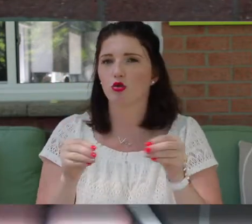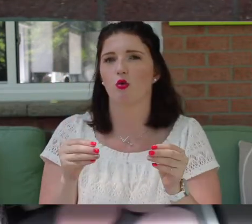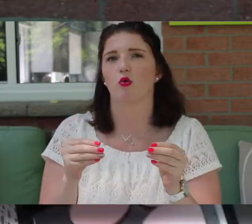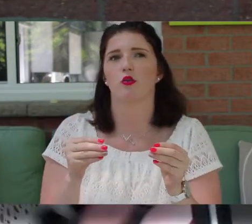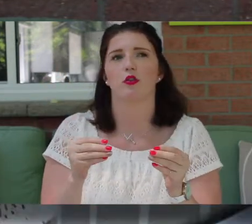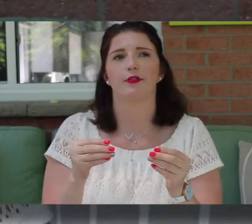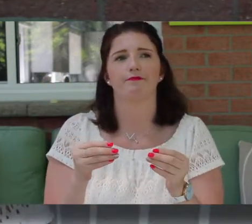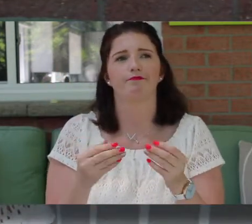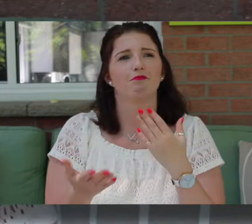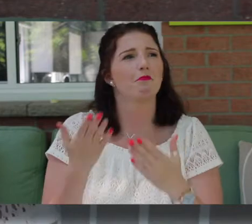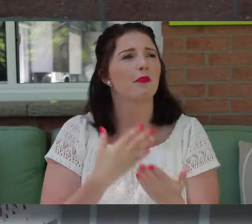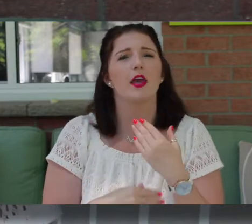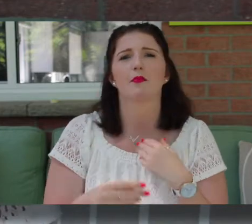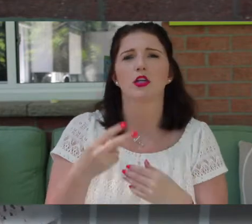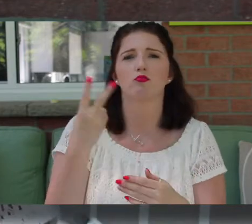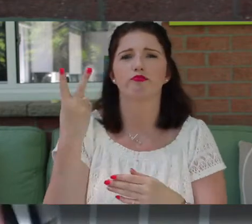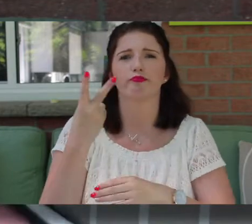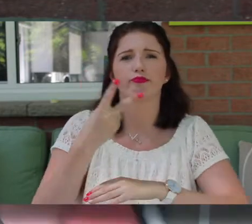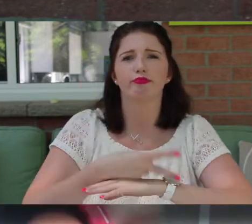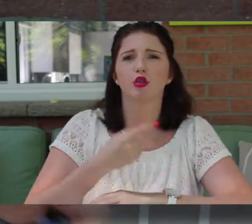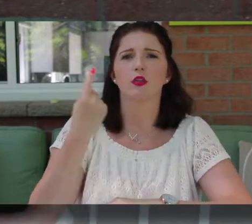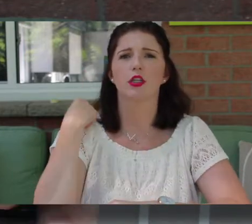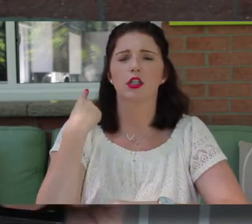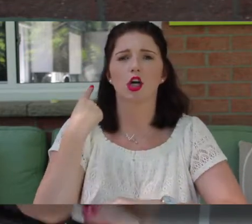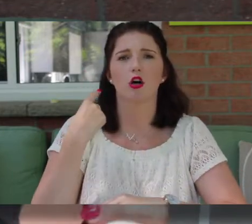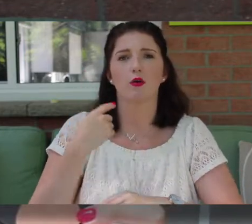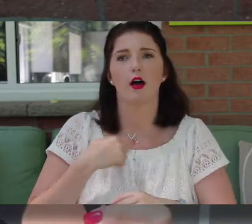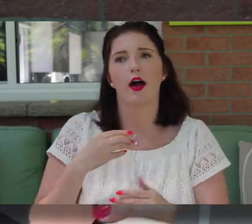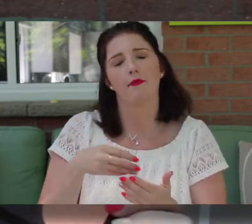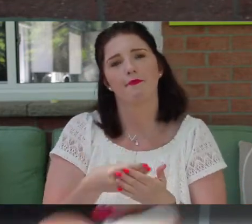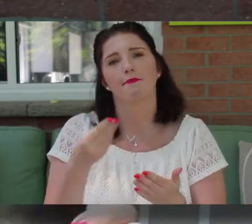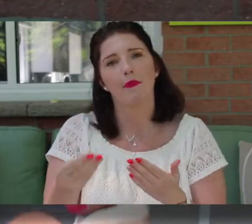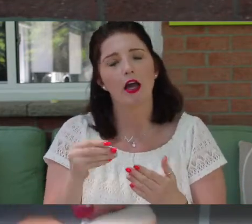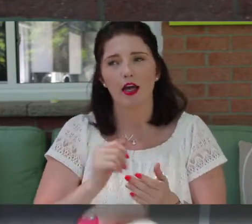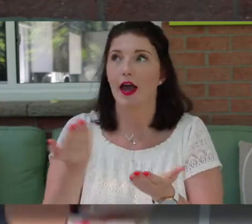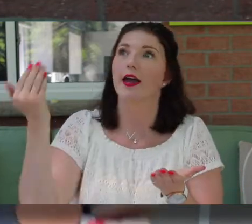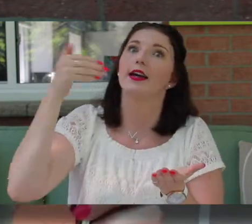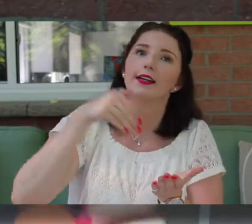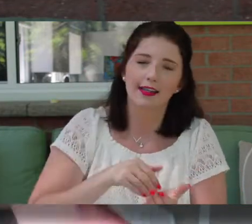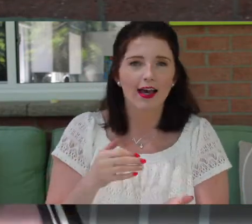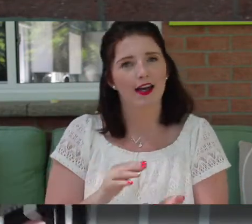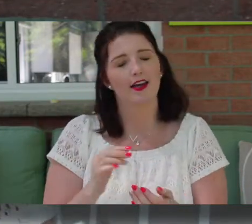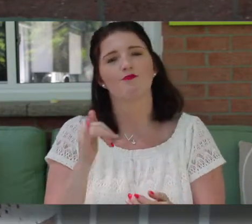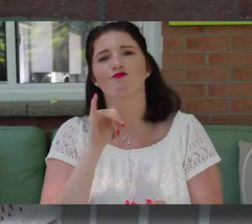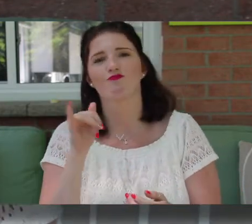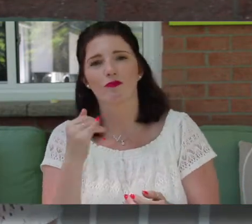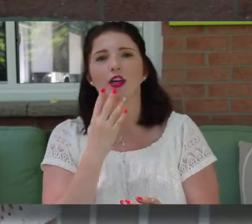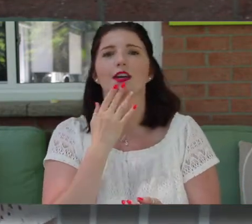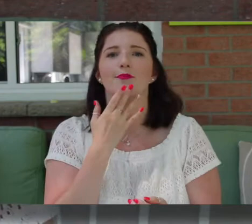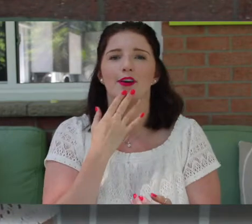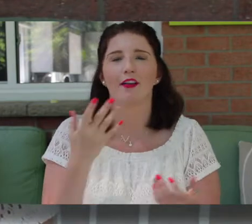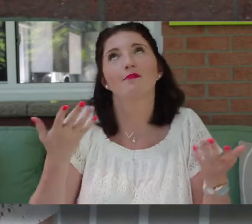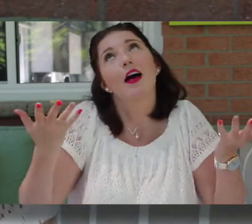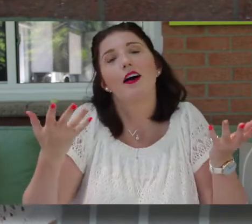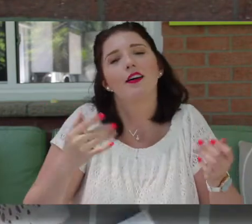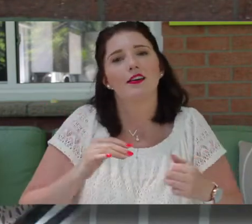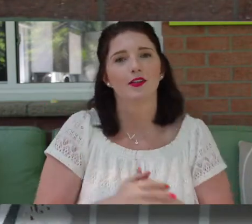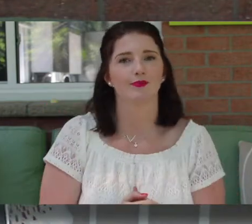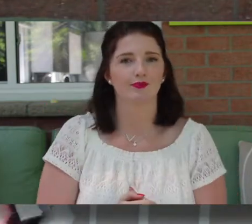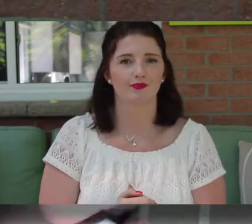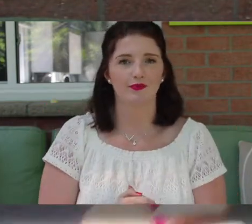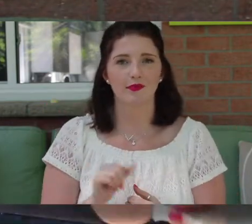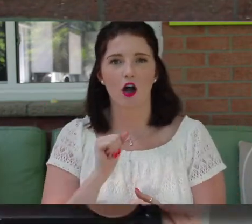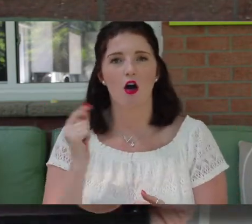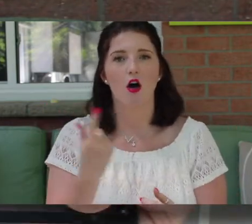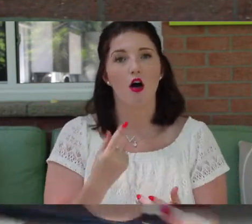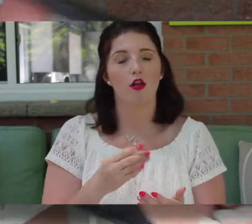it. And then I got home, I was unpackaging them, and I realized that I actually already have the same shade, so just gonna